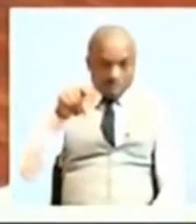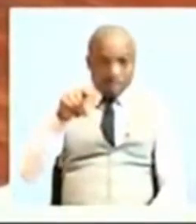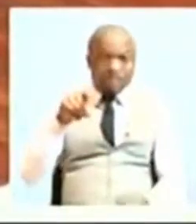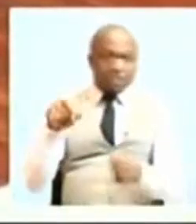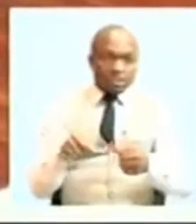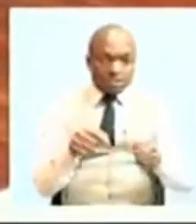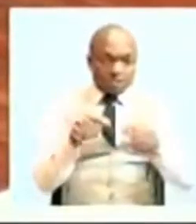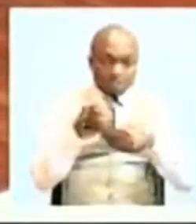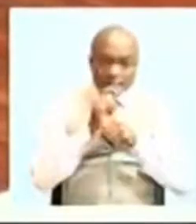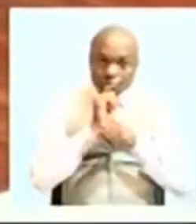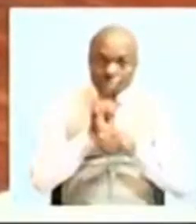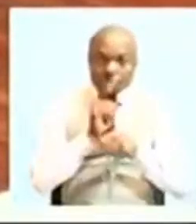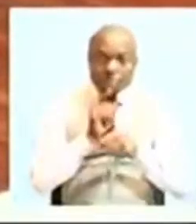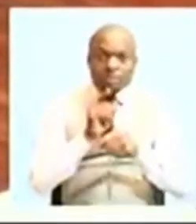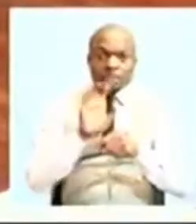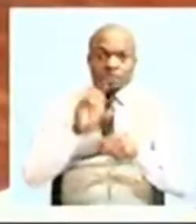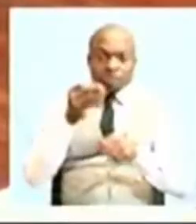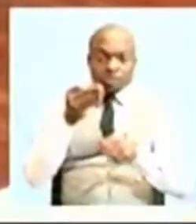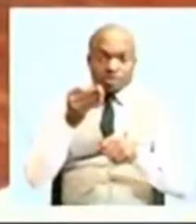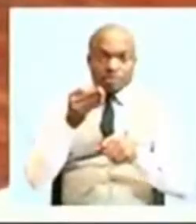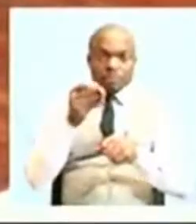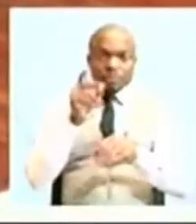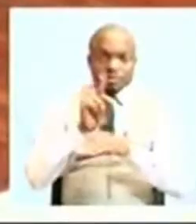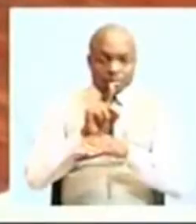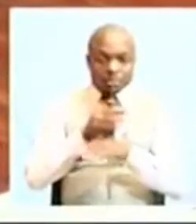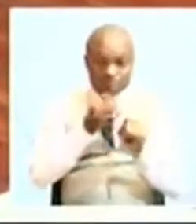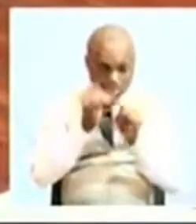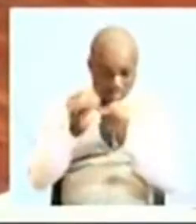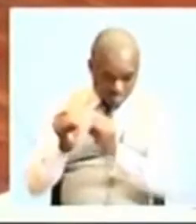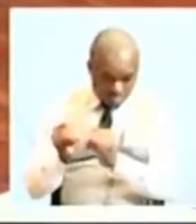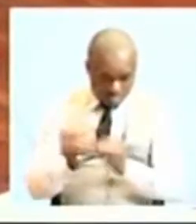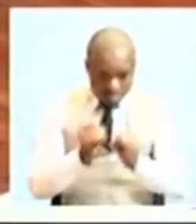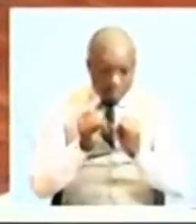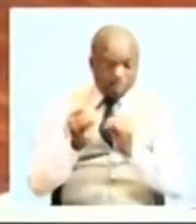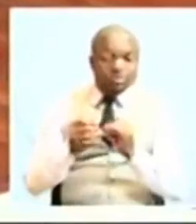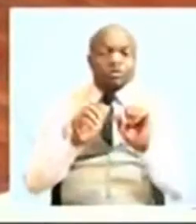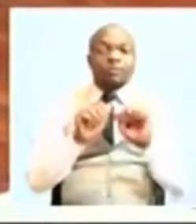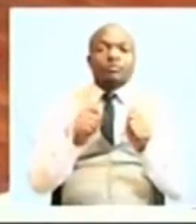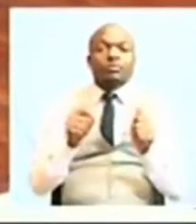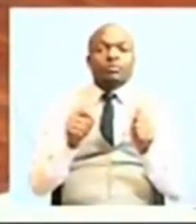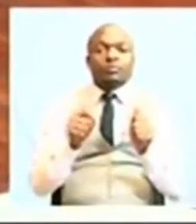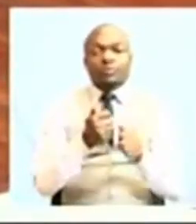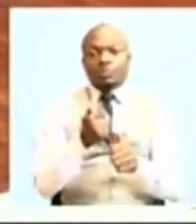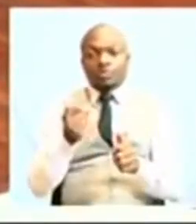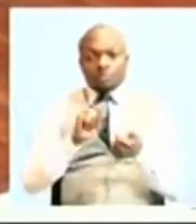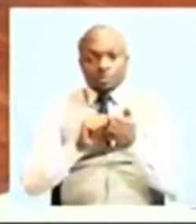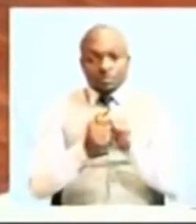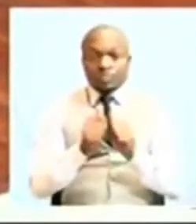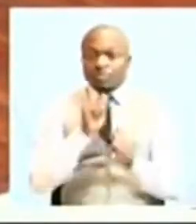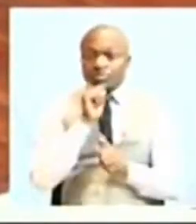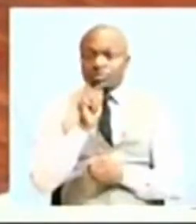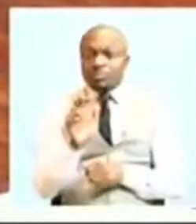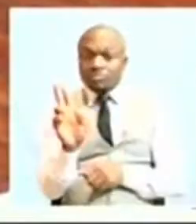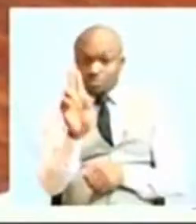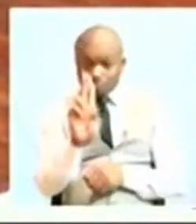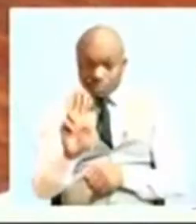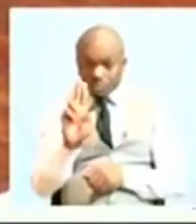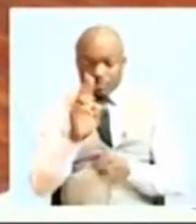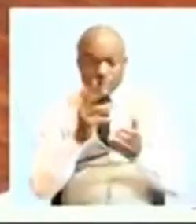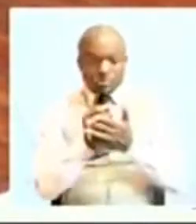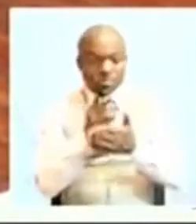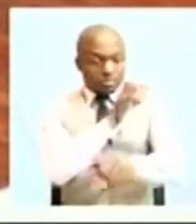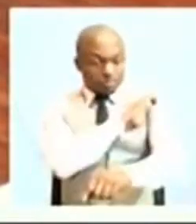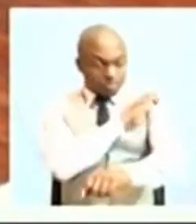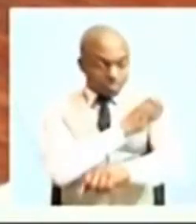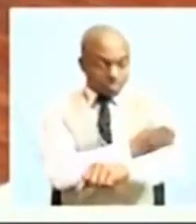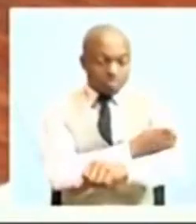are implemented on time. The next query, Chair, relates to unspent funds empowerment